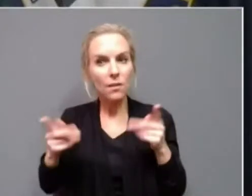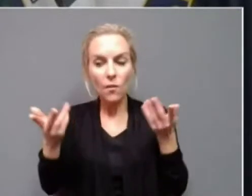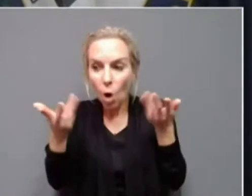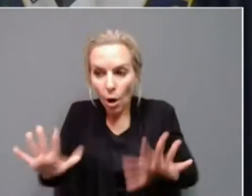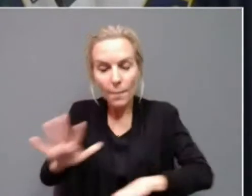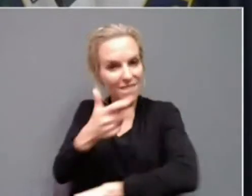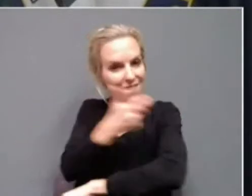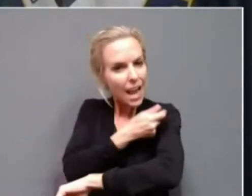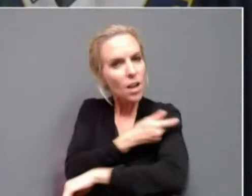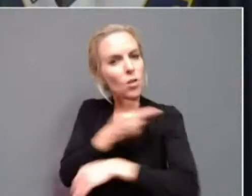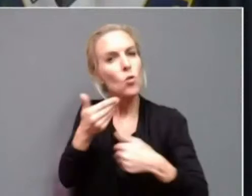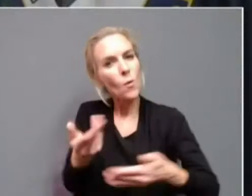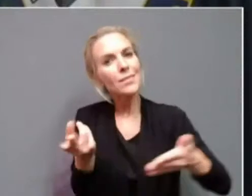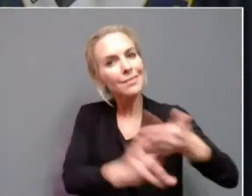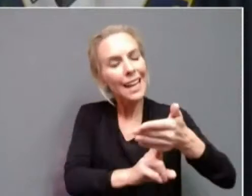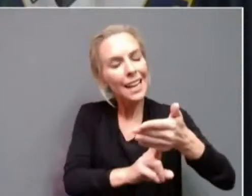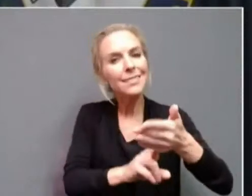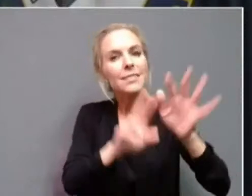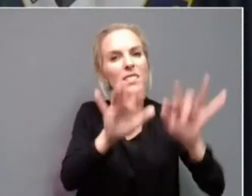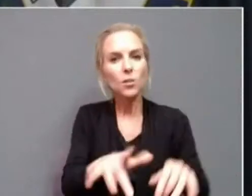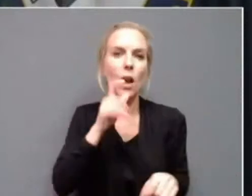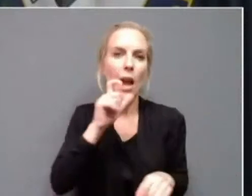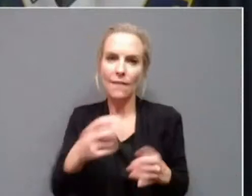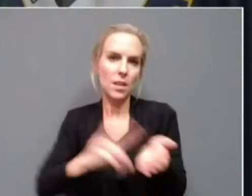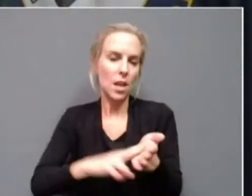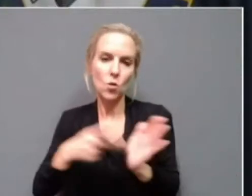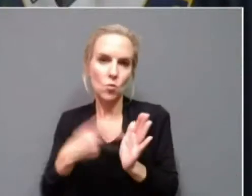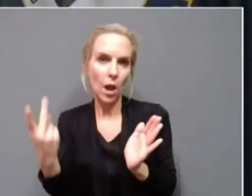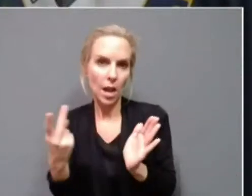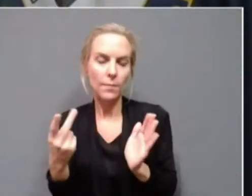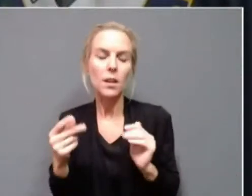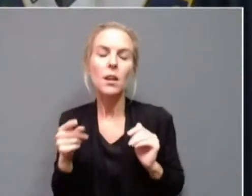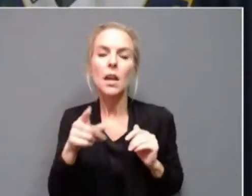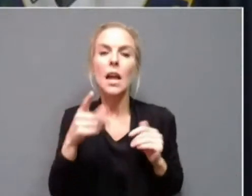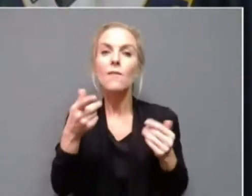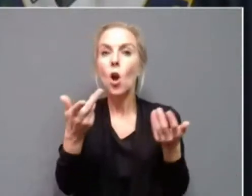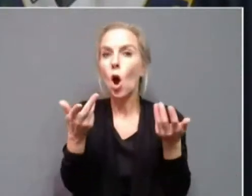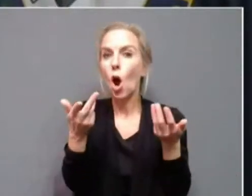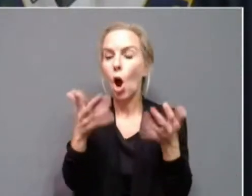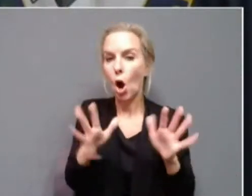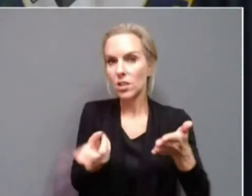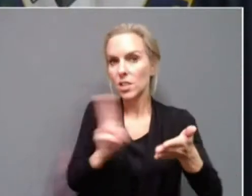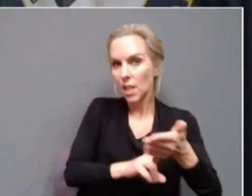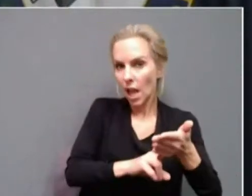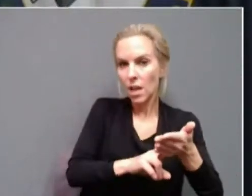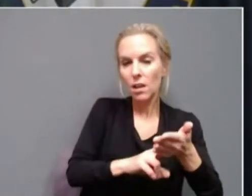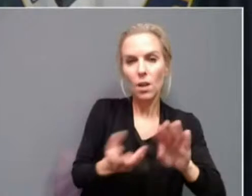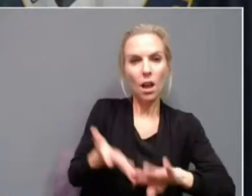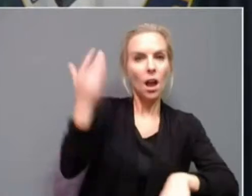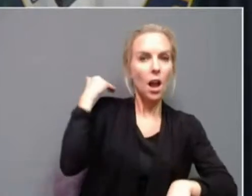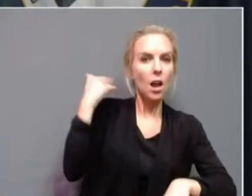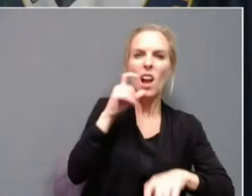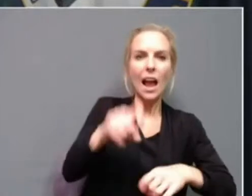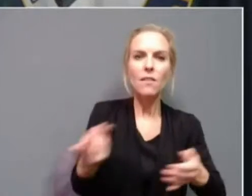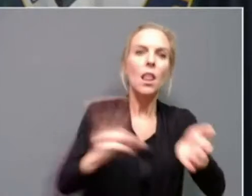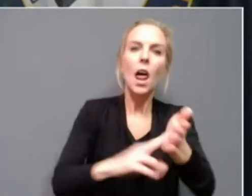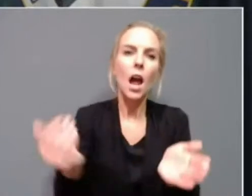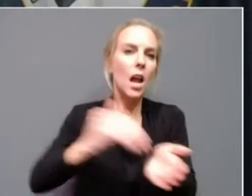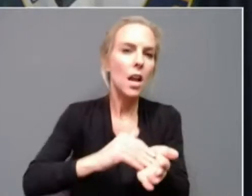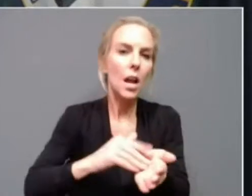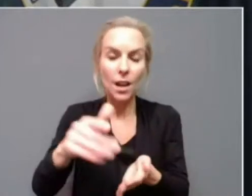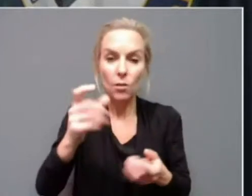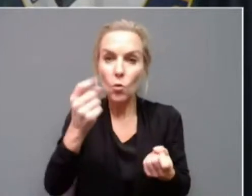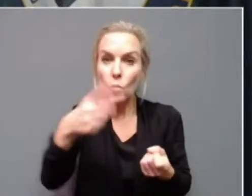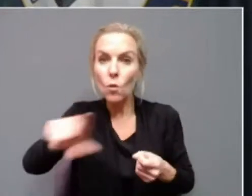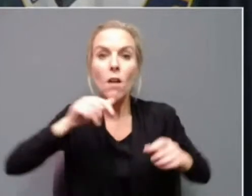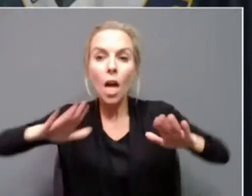sign up. You do not have to sign up again if you signed up for the first drawing or for the second, but you got 2 weeks. You got a